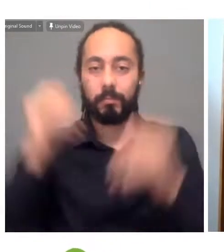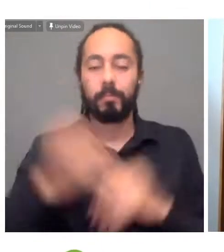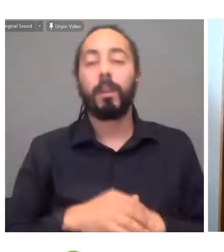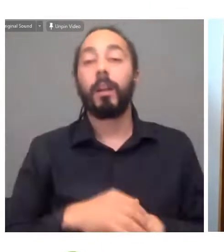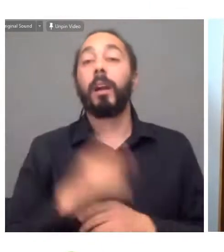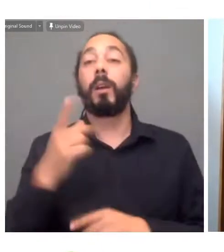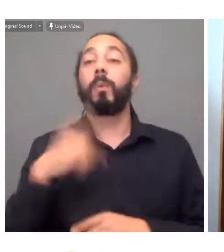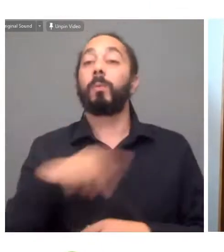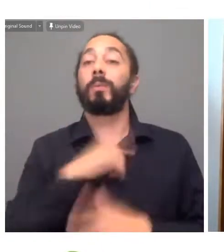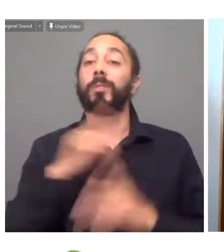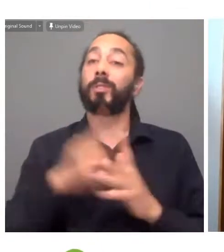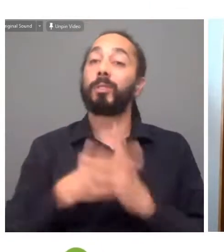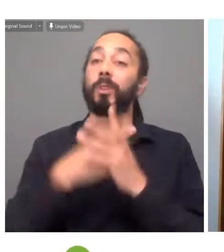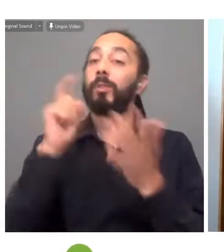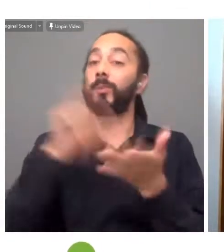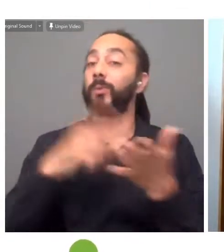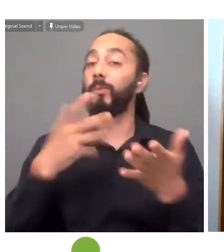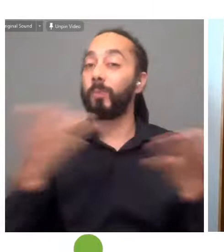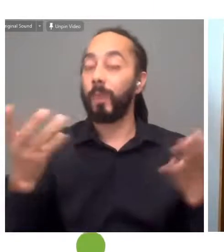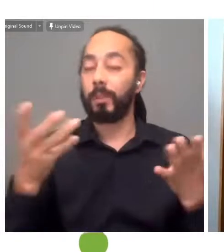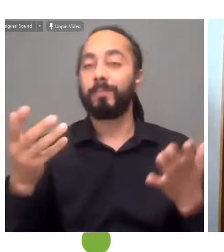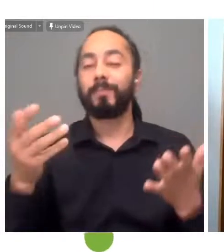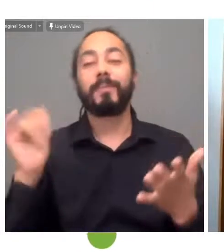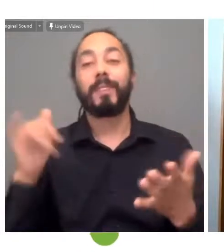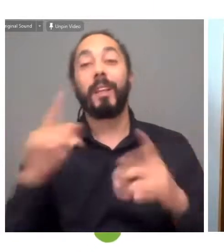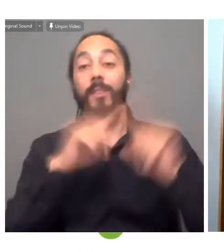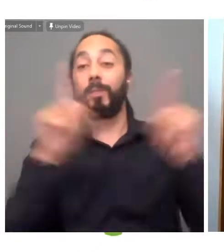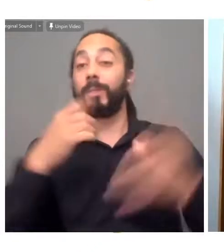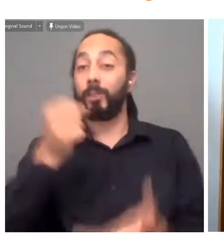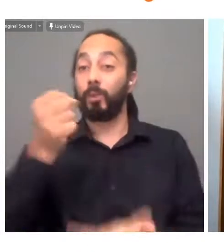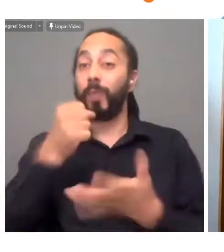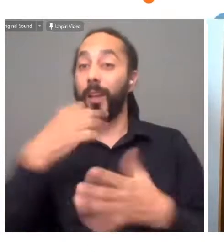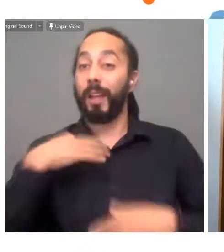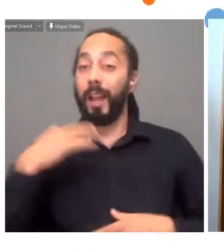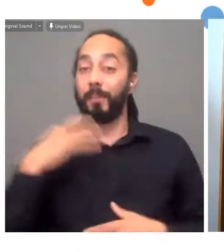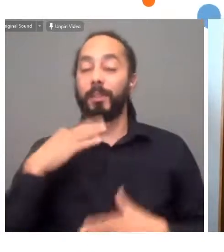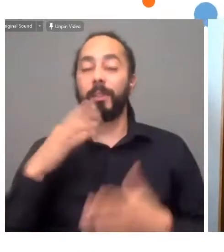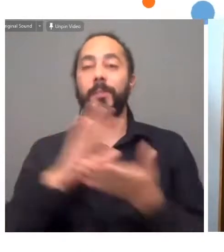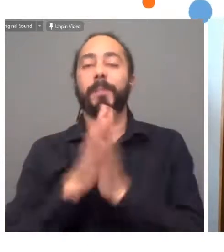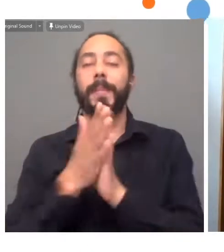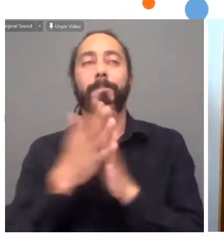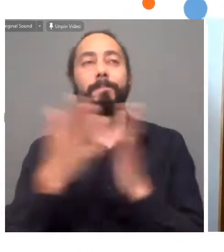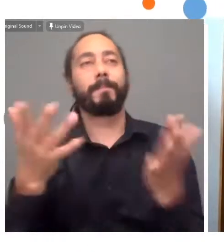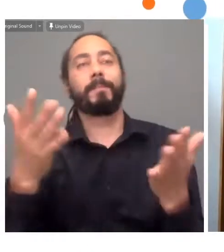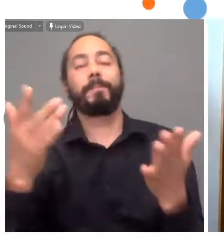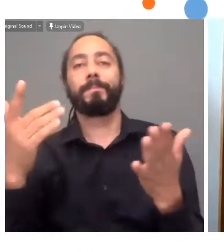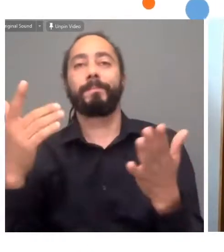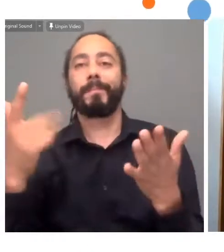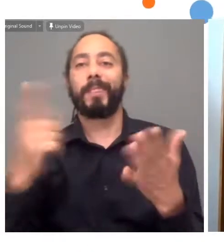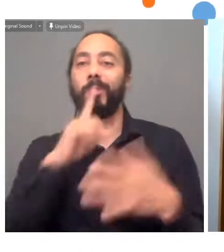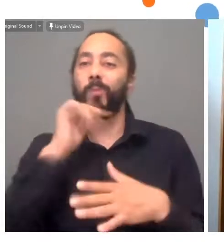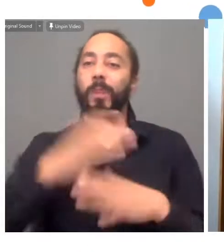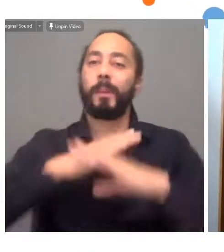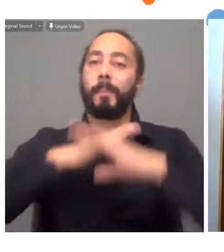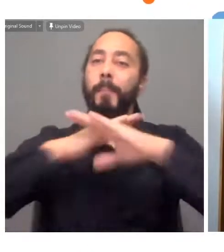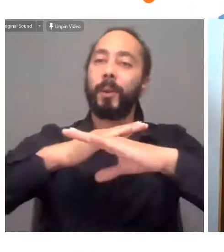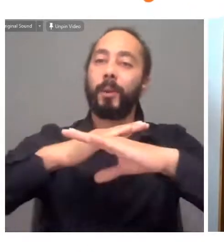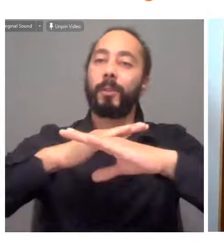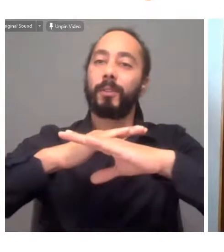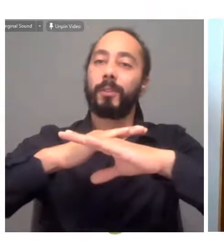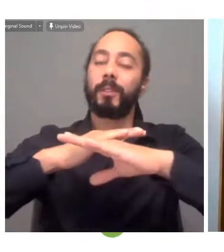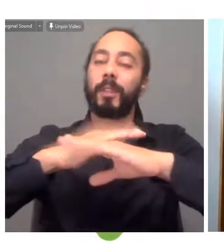are basically they've become by default sort of an entry barrier to smaller organization,